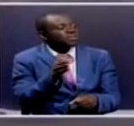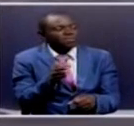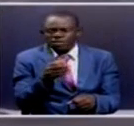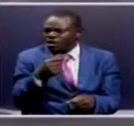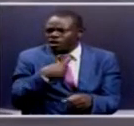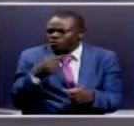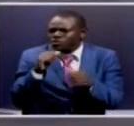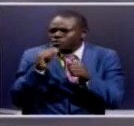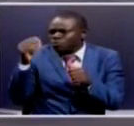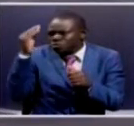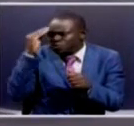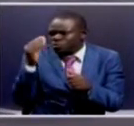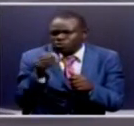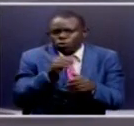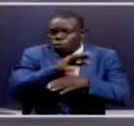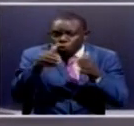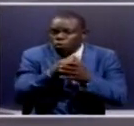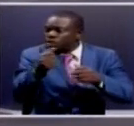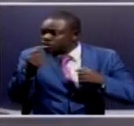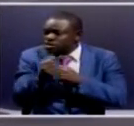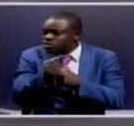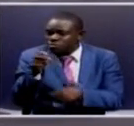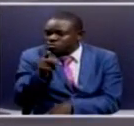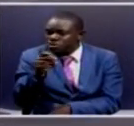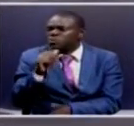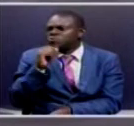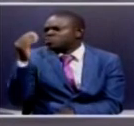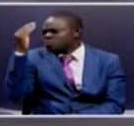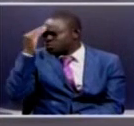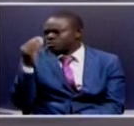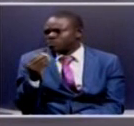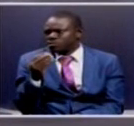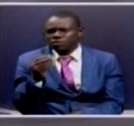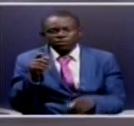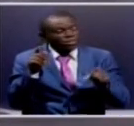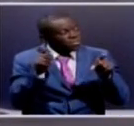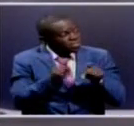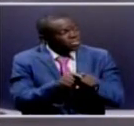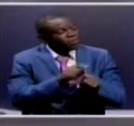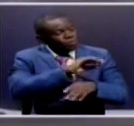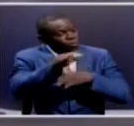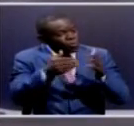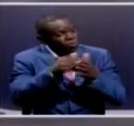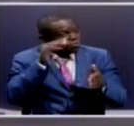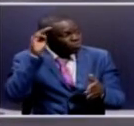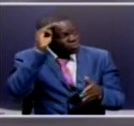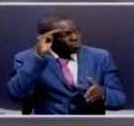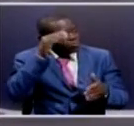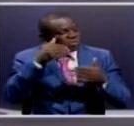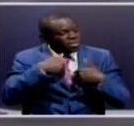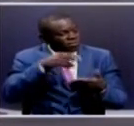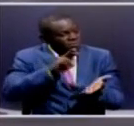the numbers. Almost every ministry has a representative to that. The judiciary, commerce, local government. These have